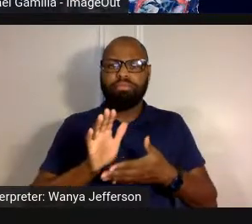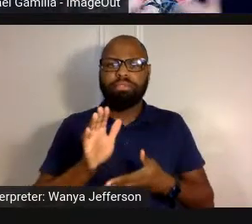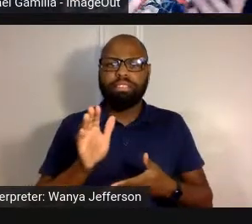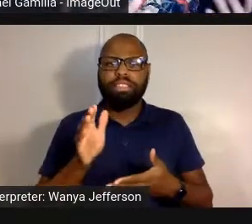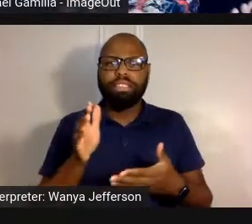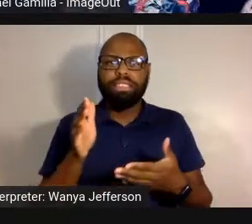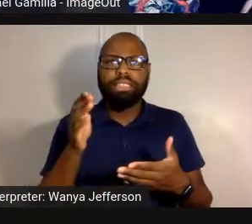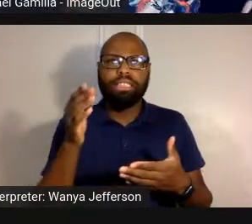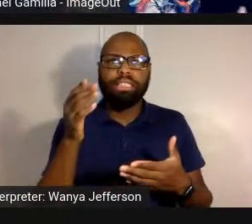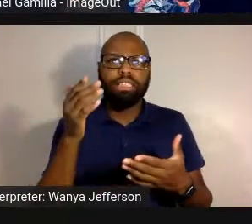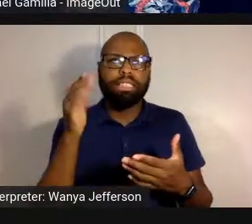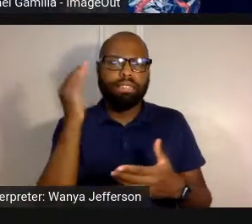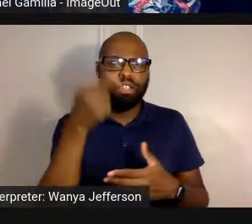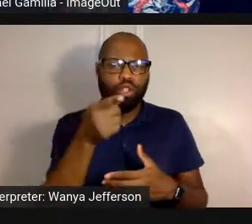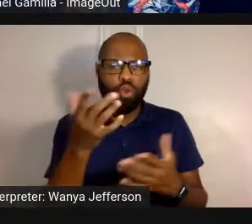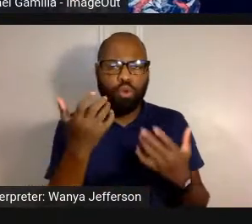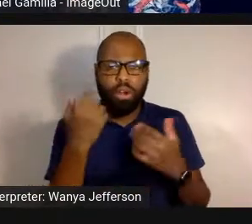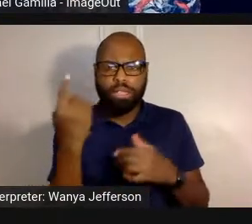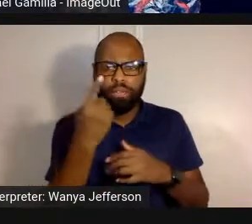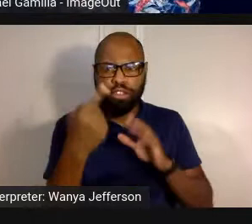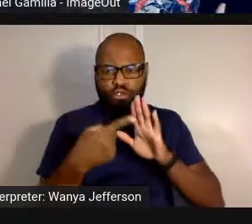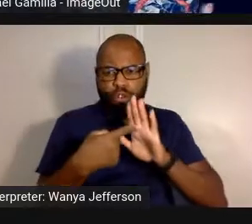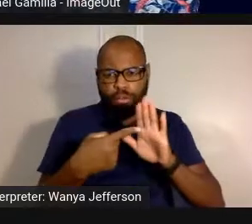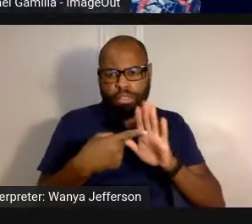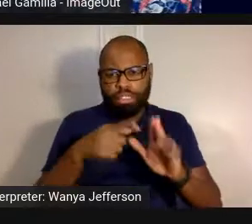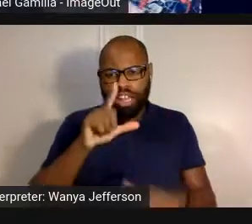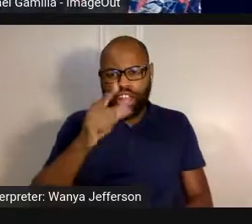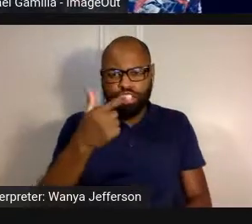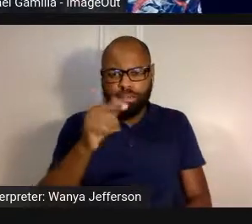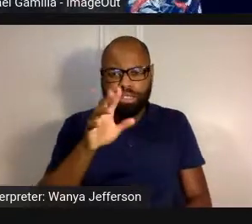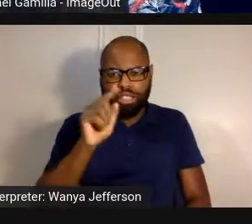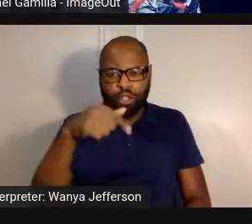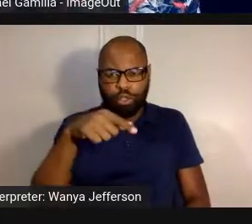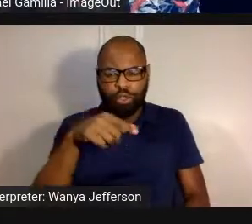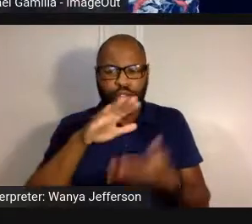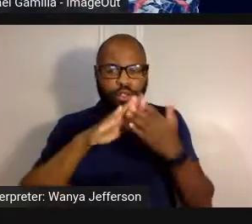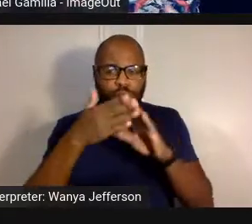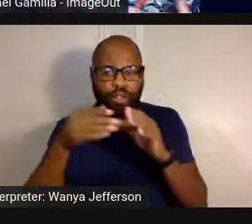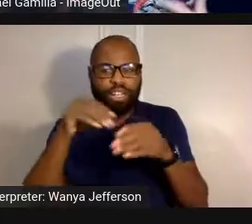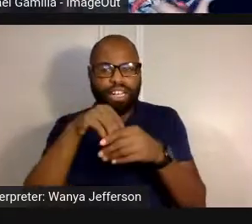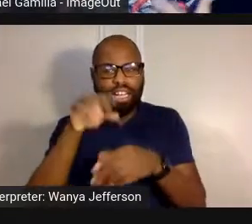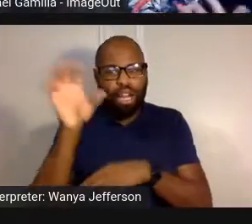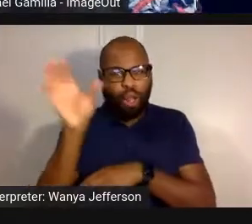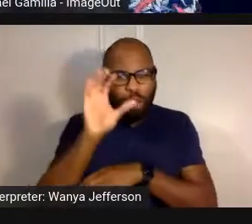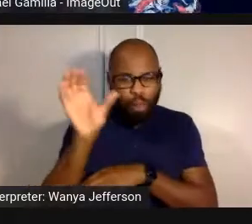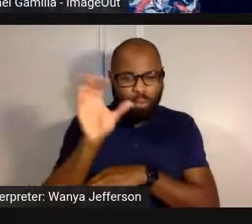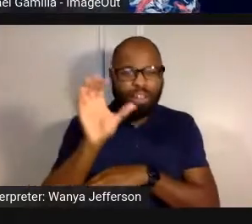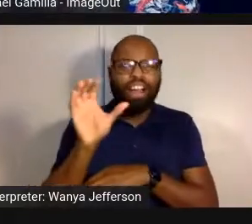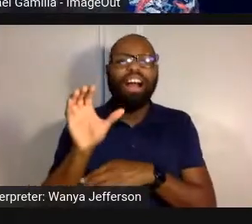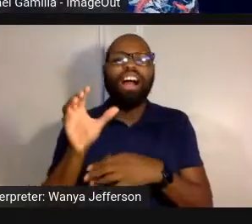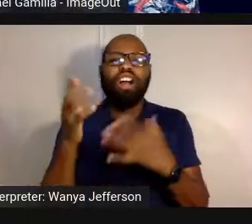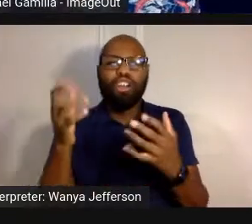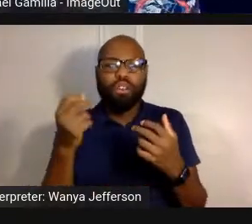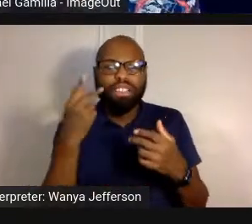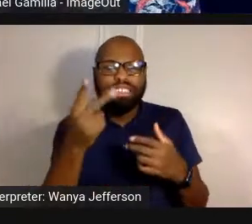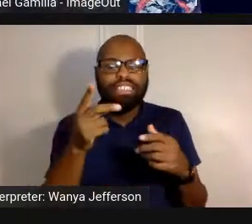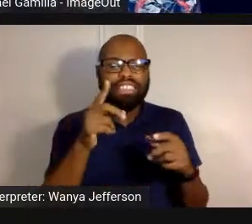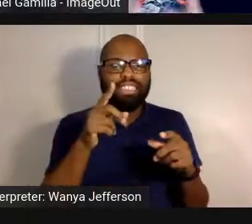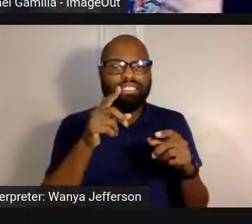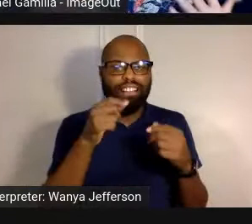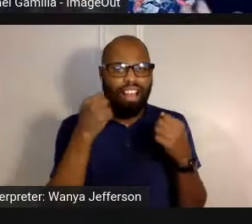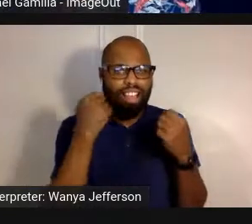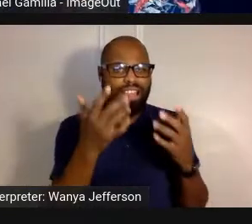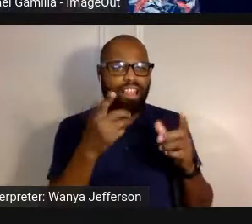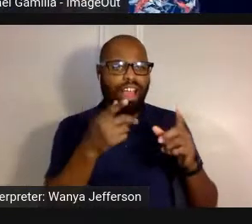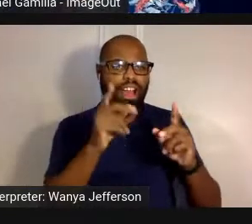would represent LGBTQ community in Colombia, and you want it to be seen by a lot of people. Now